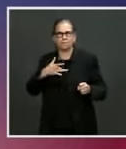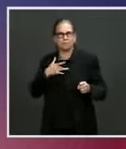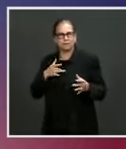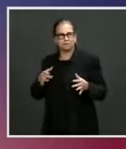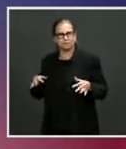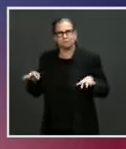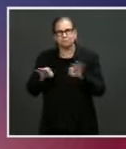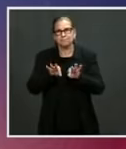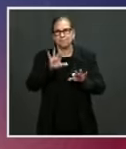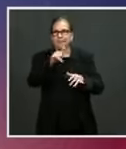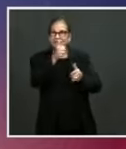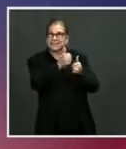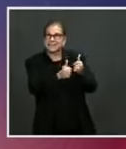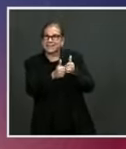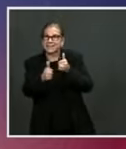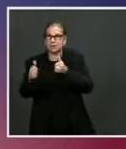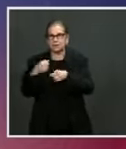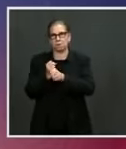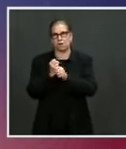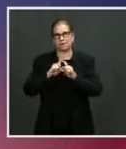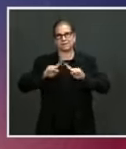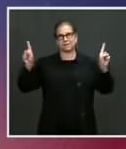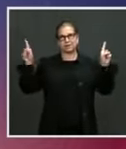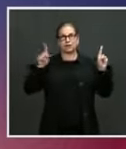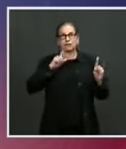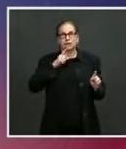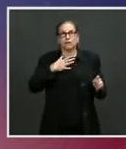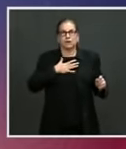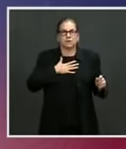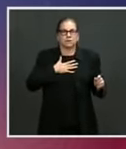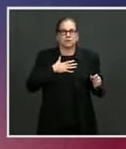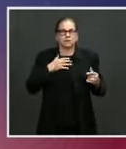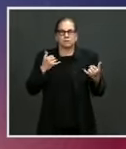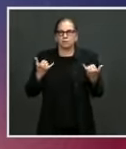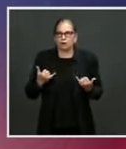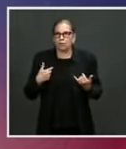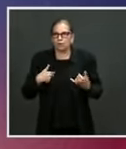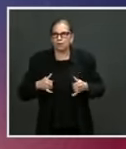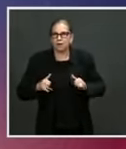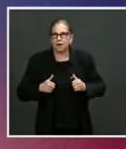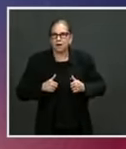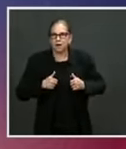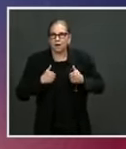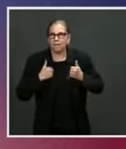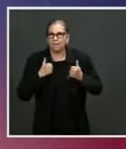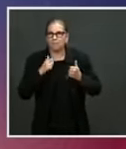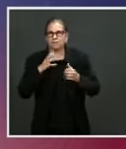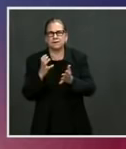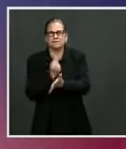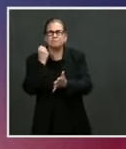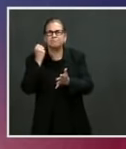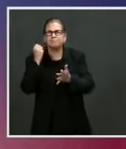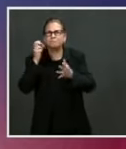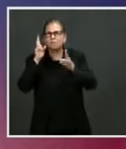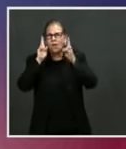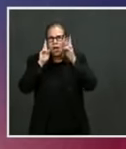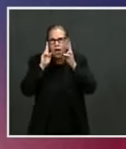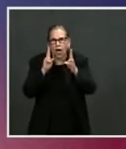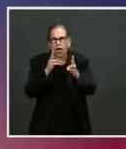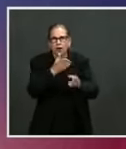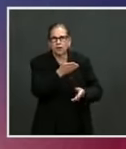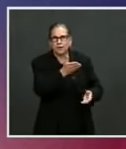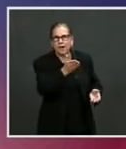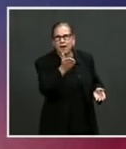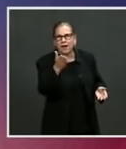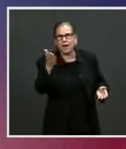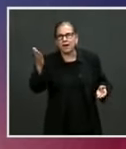the living, to leave these hallowed grounds today and recommit ourselves to the cause for which they